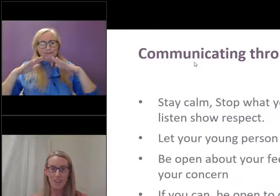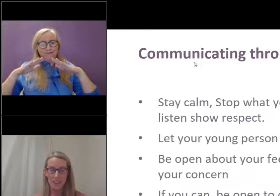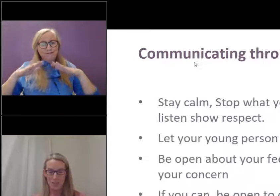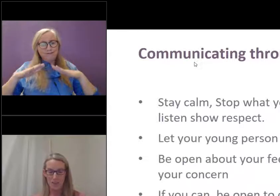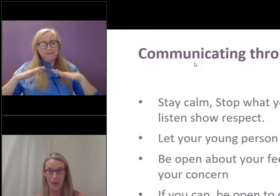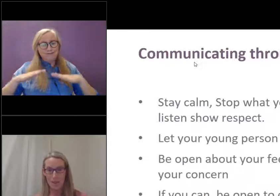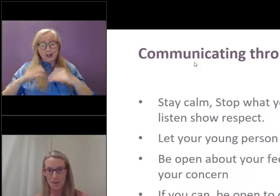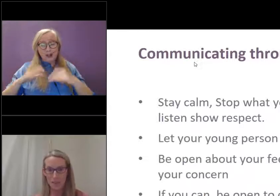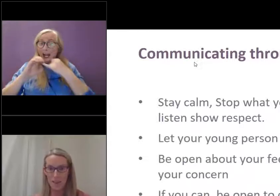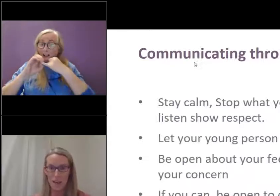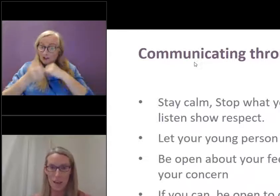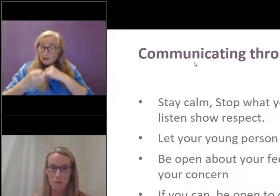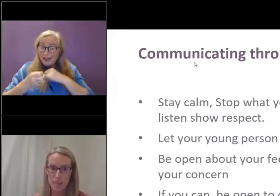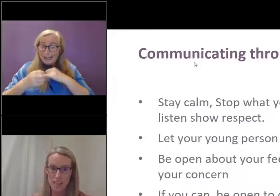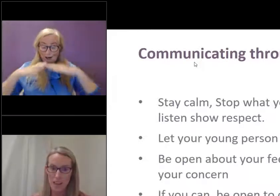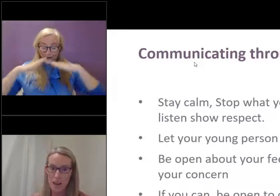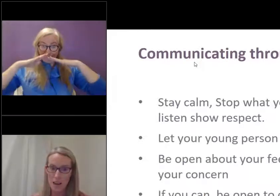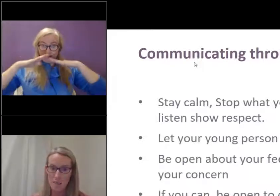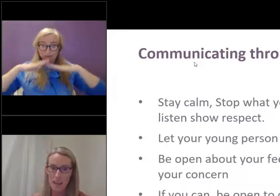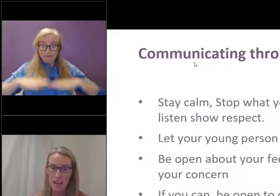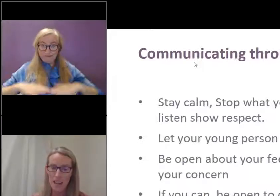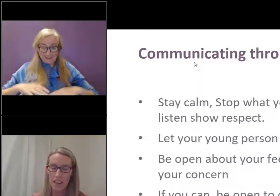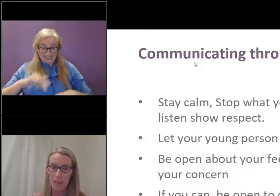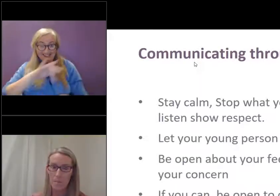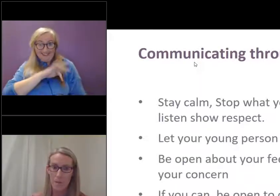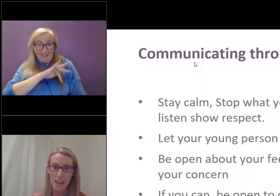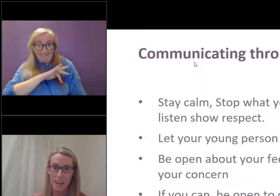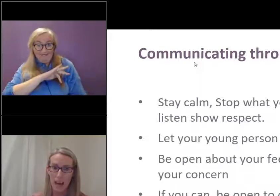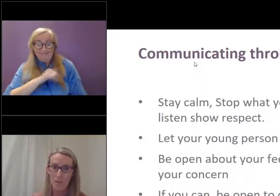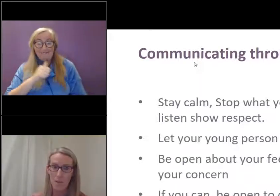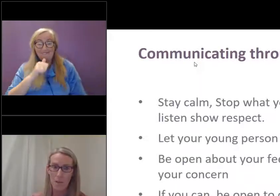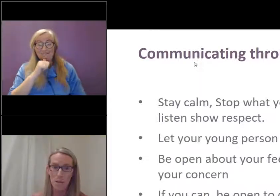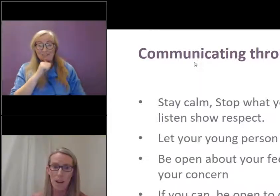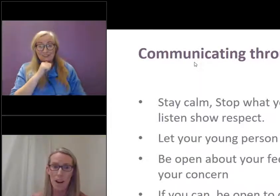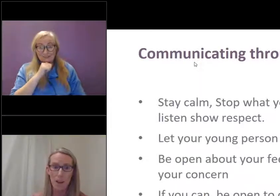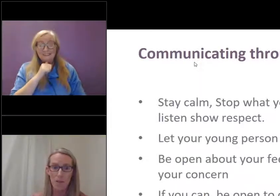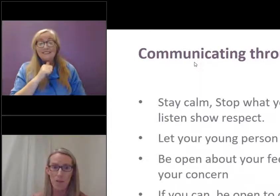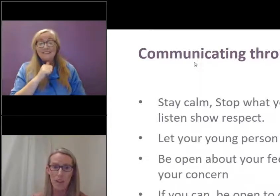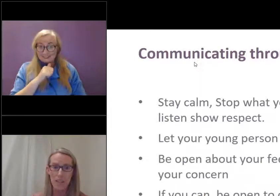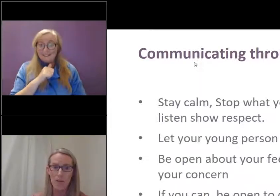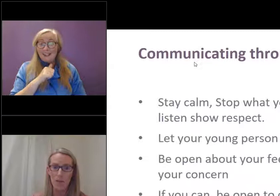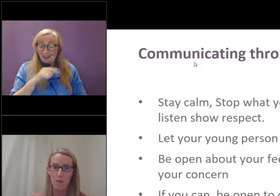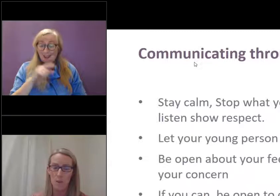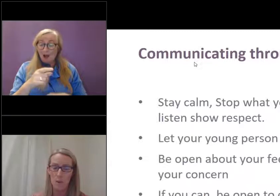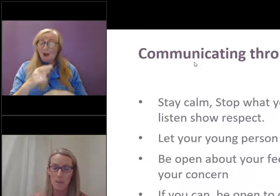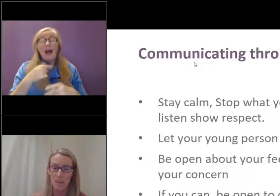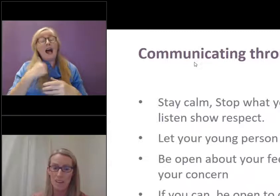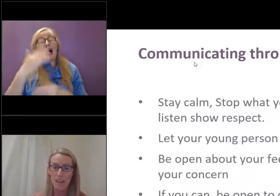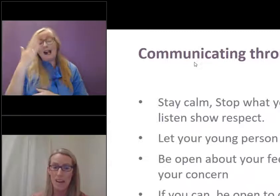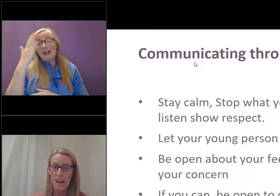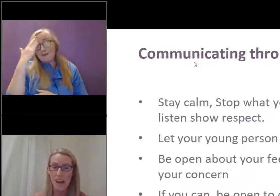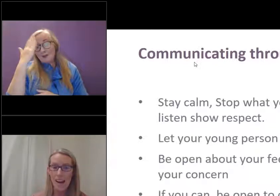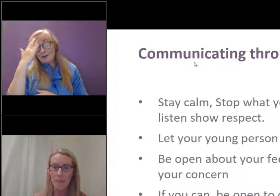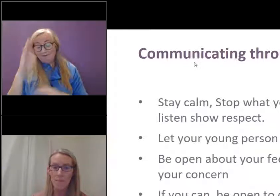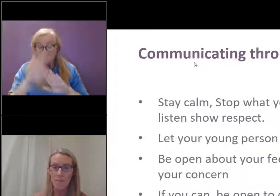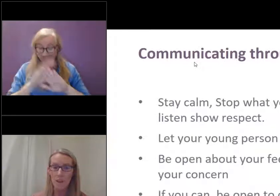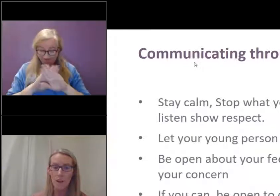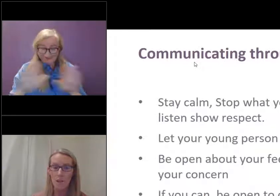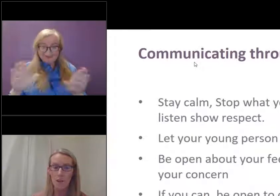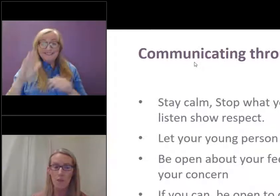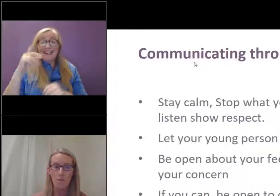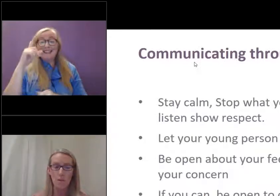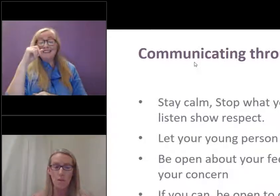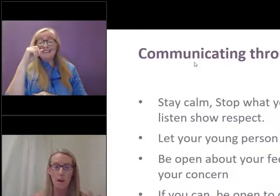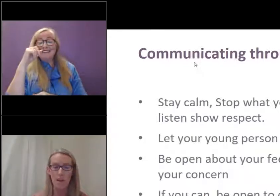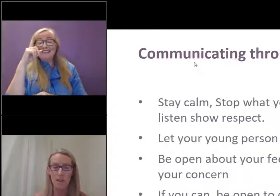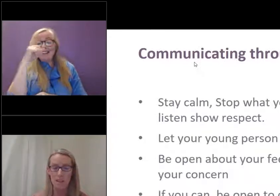calm yourself a little bit, it can be really helpful. I know it's very difficult, but you